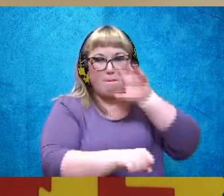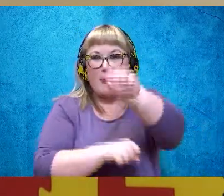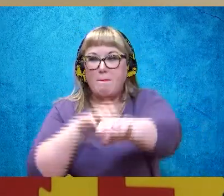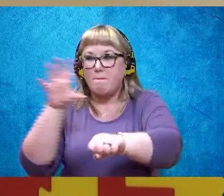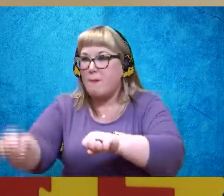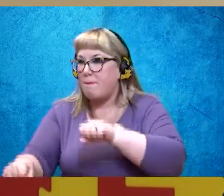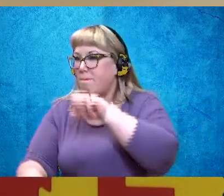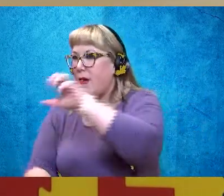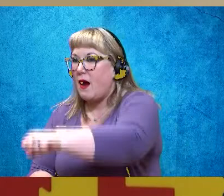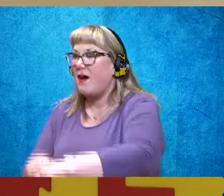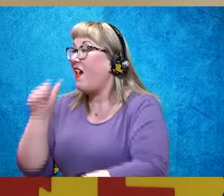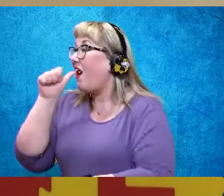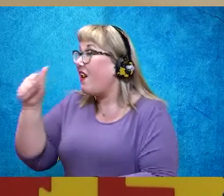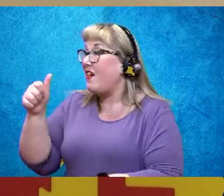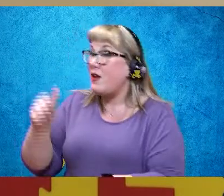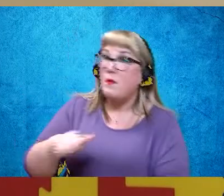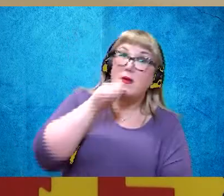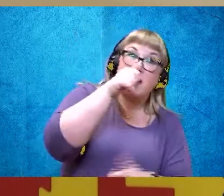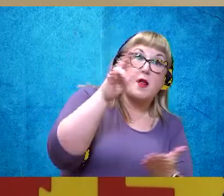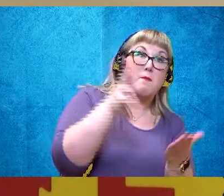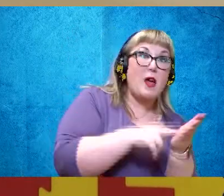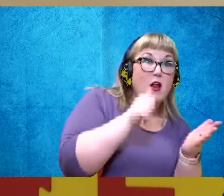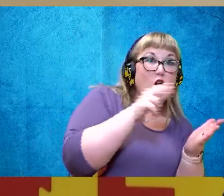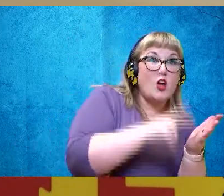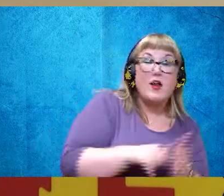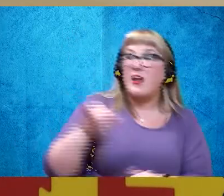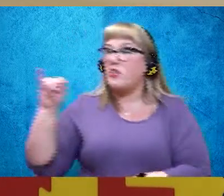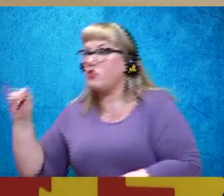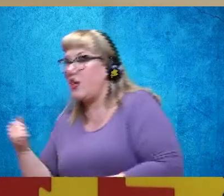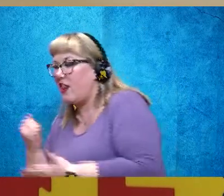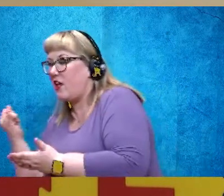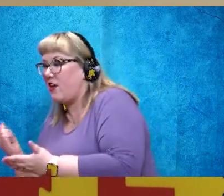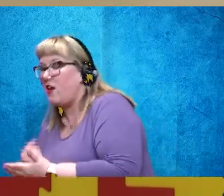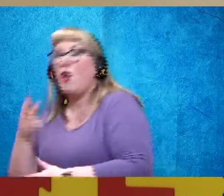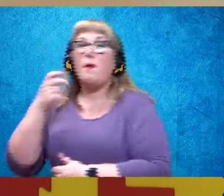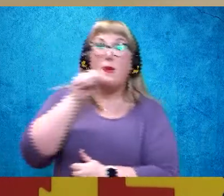them. Peanut, peanut butter, jelly.